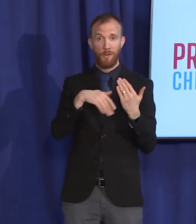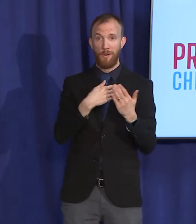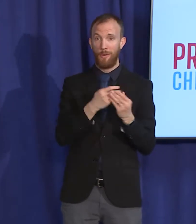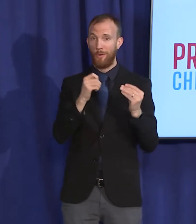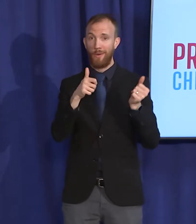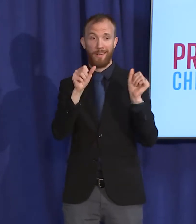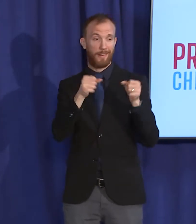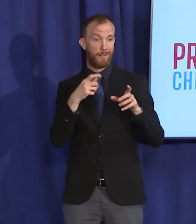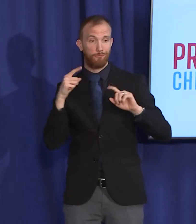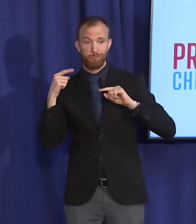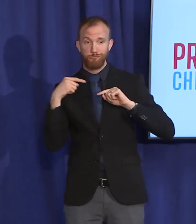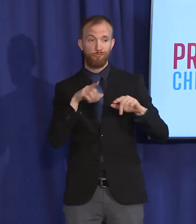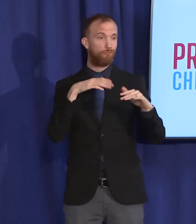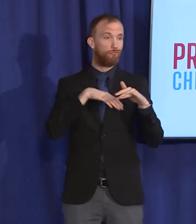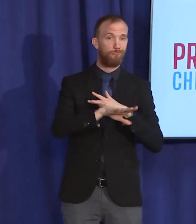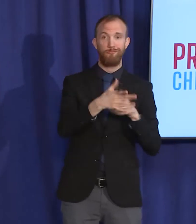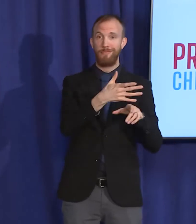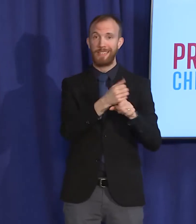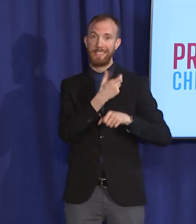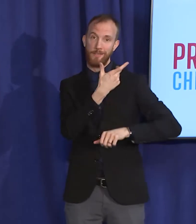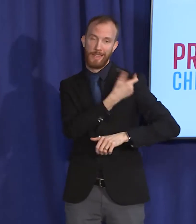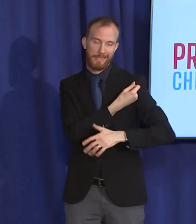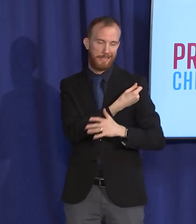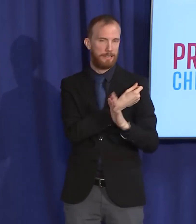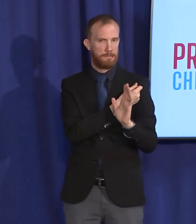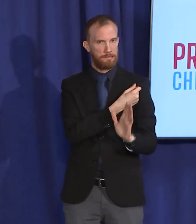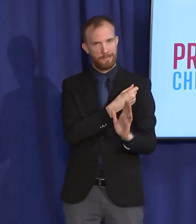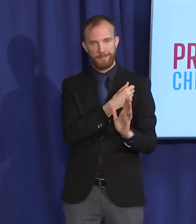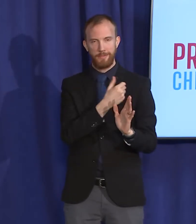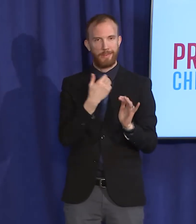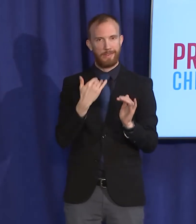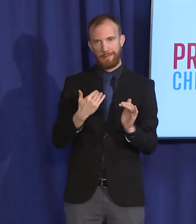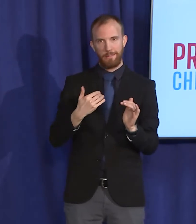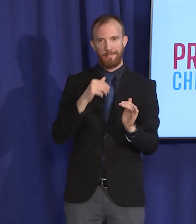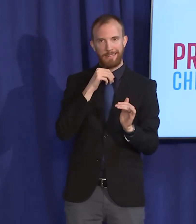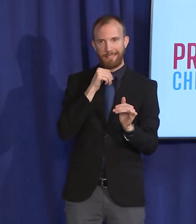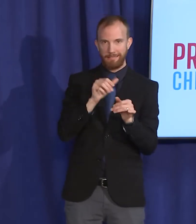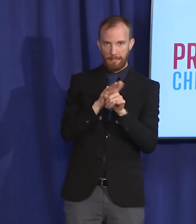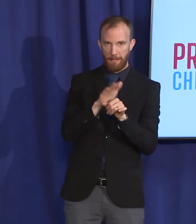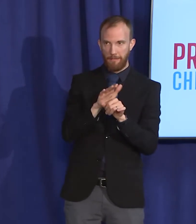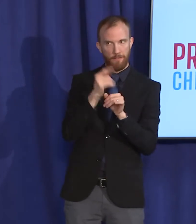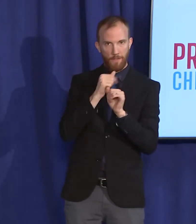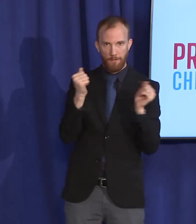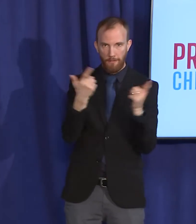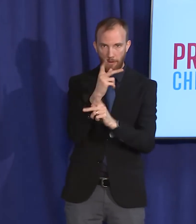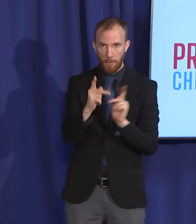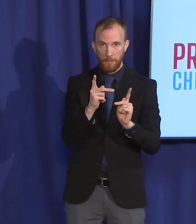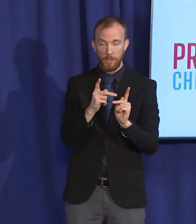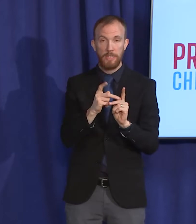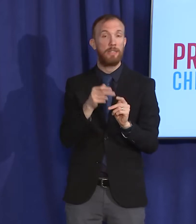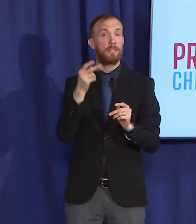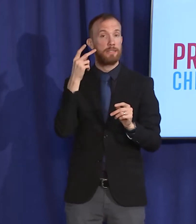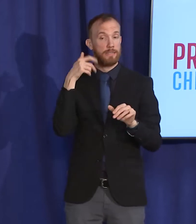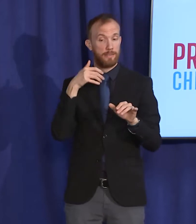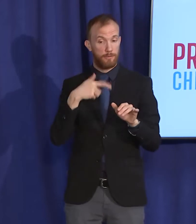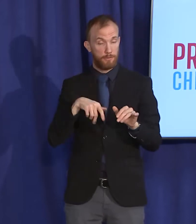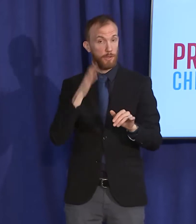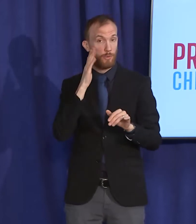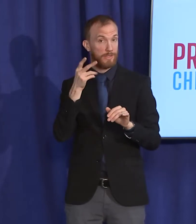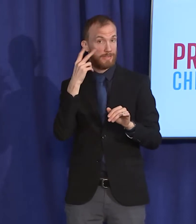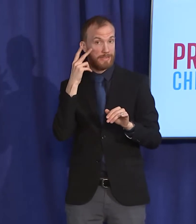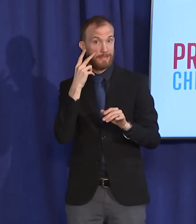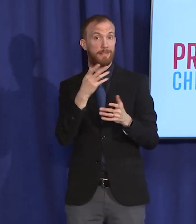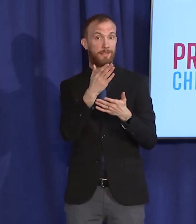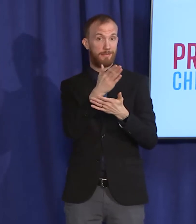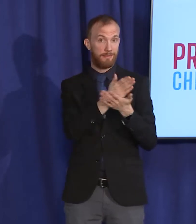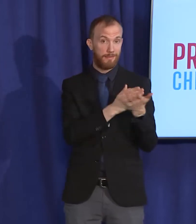are optimistic that we will continue to see a steady flow of vaccine in March, that April will even look